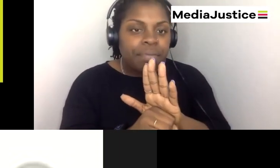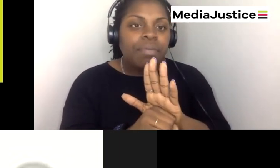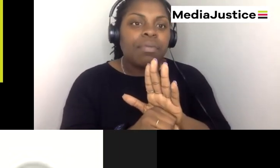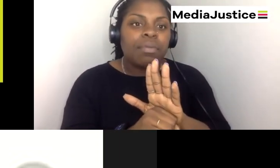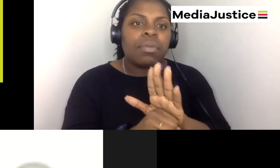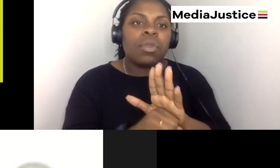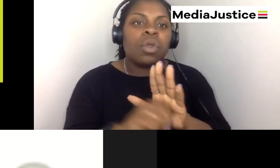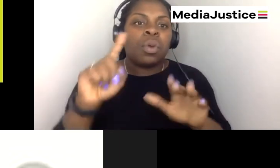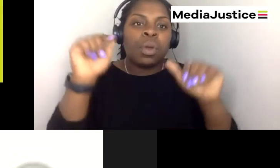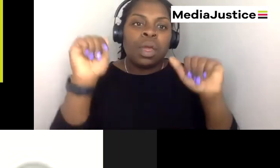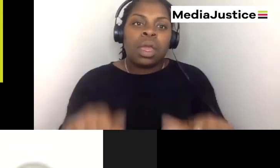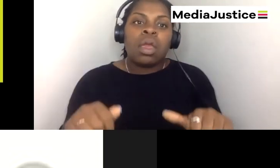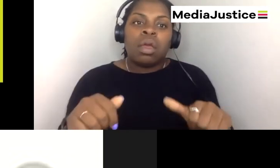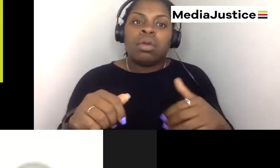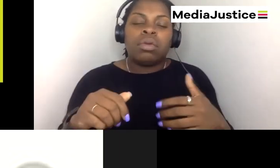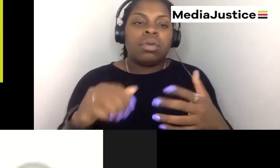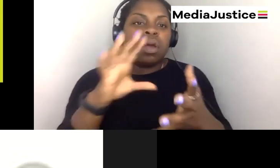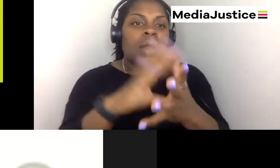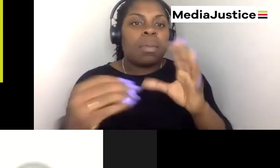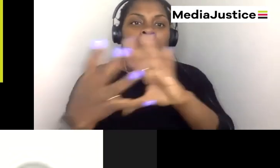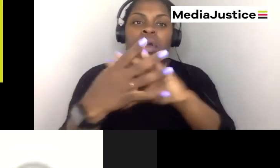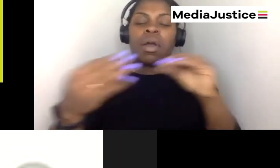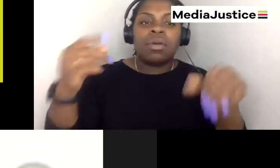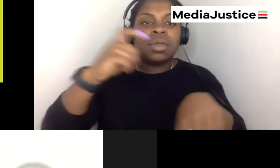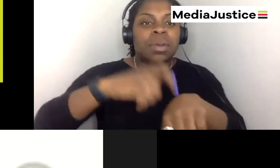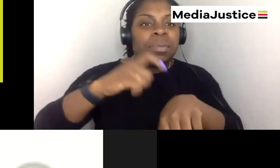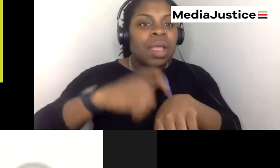We can't copy and do you want some paste time,